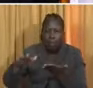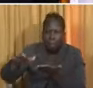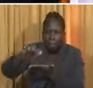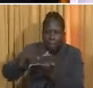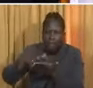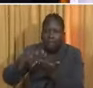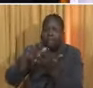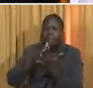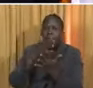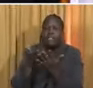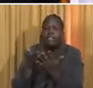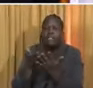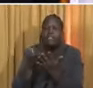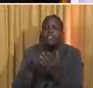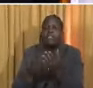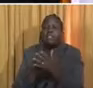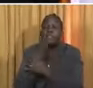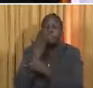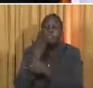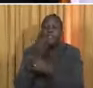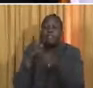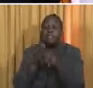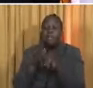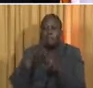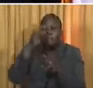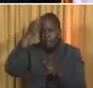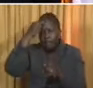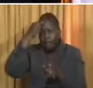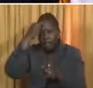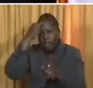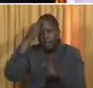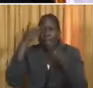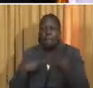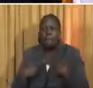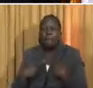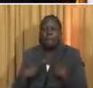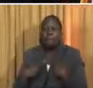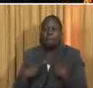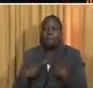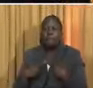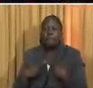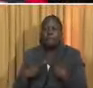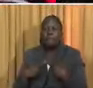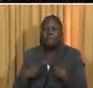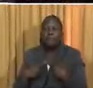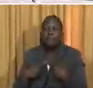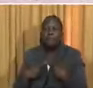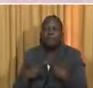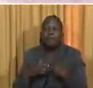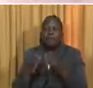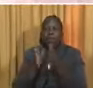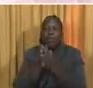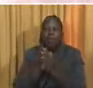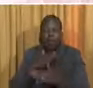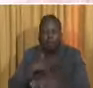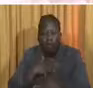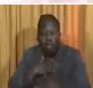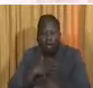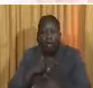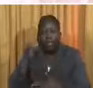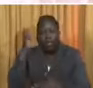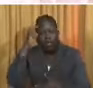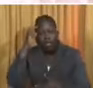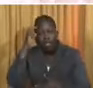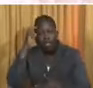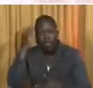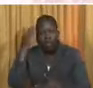largely been attributed to the Indian Supreme Court decision in Kesavananda, with very little or no acknowledgement at all